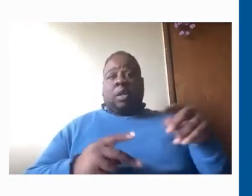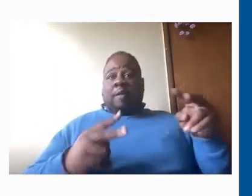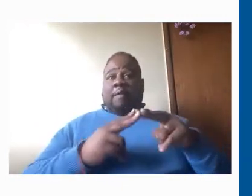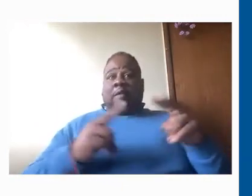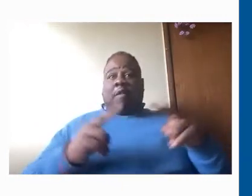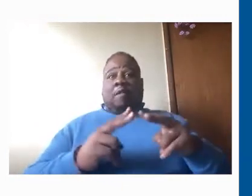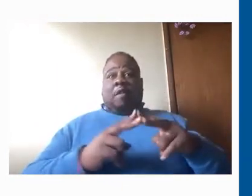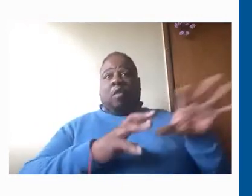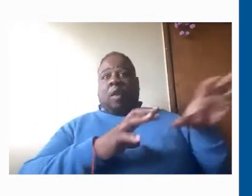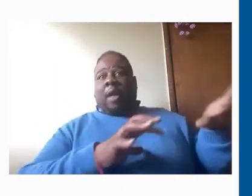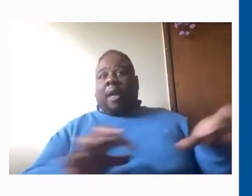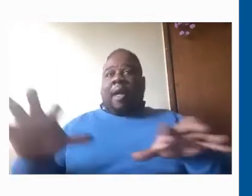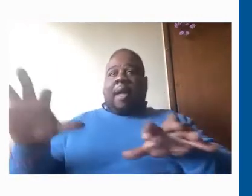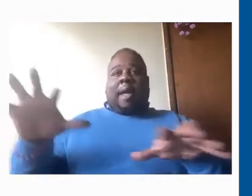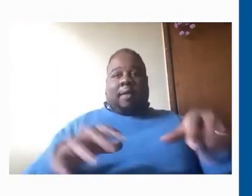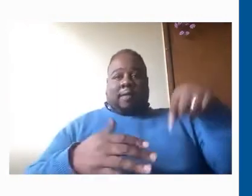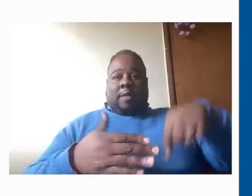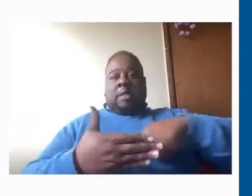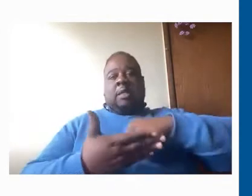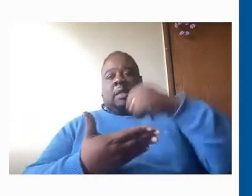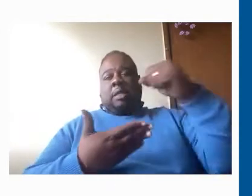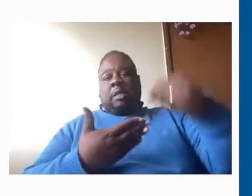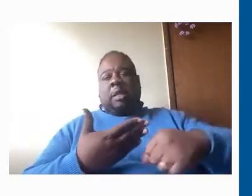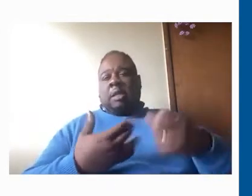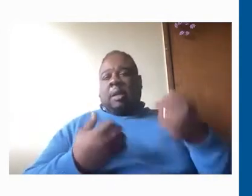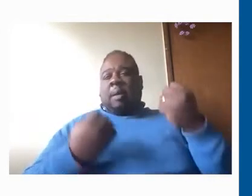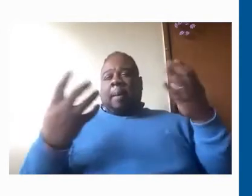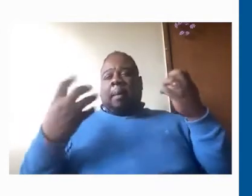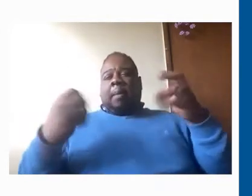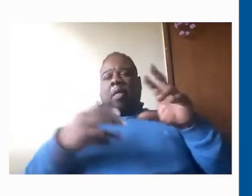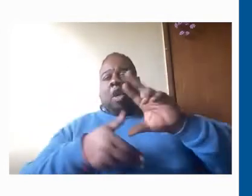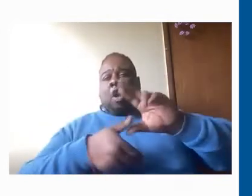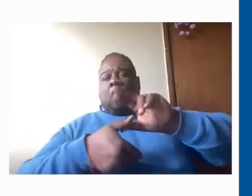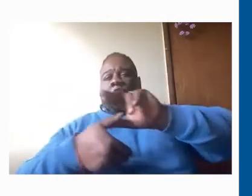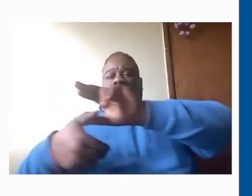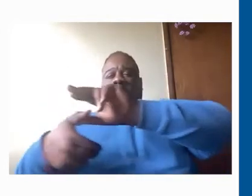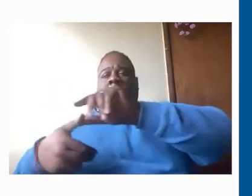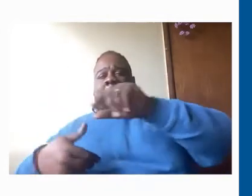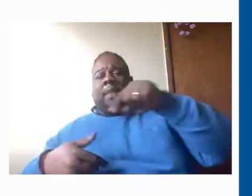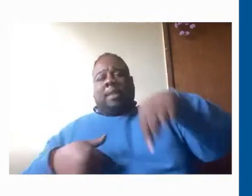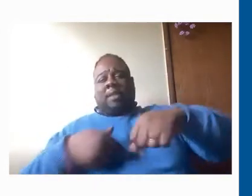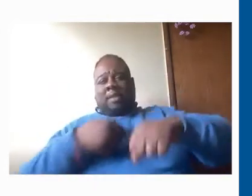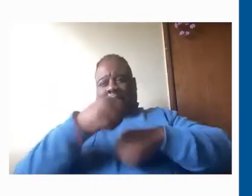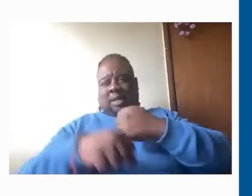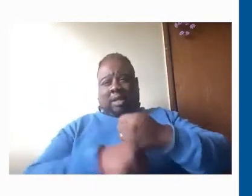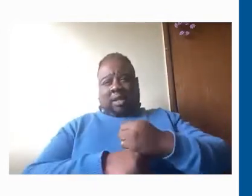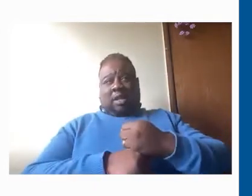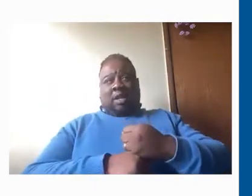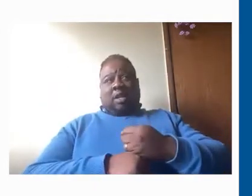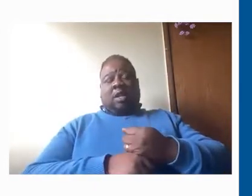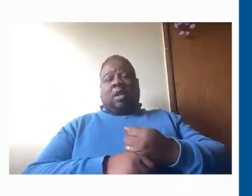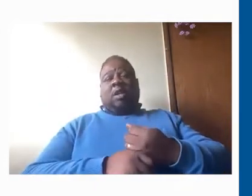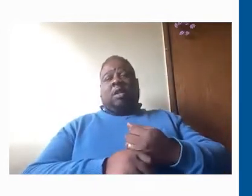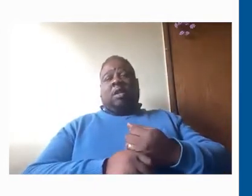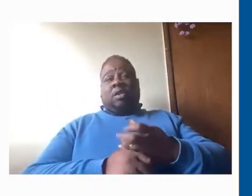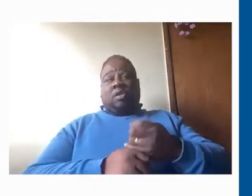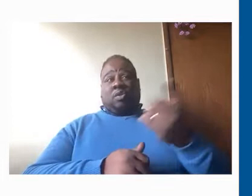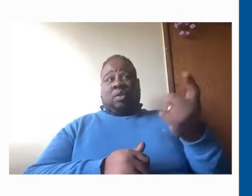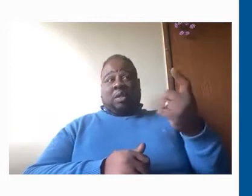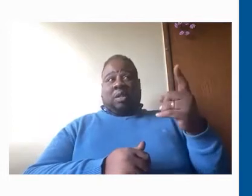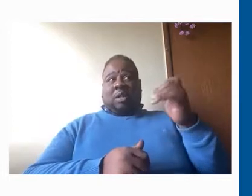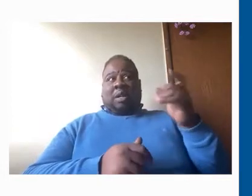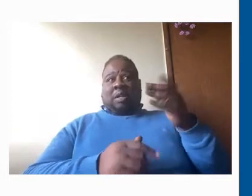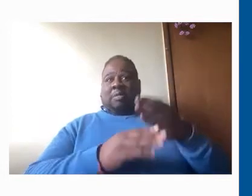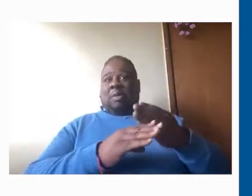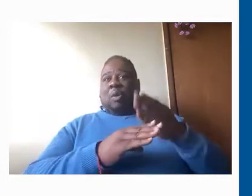many hurricanes throughout the country, and specifically so much that they've even gone to the Greek alphabet for the names of